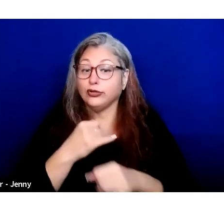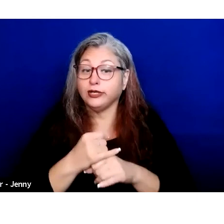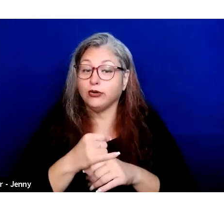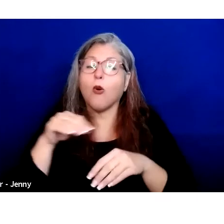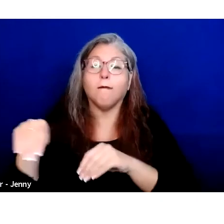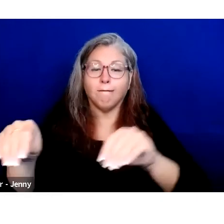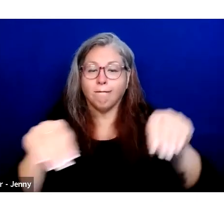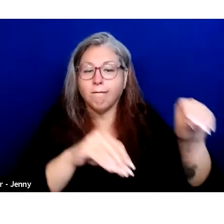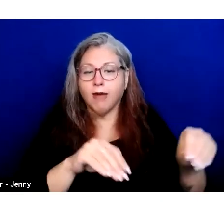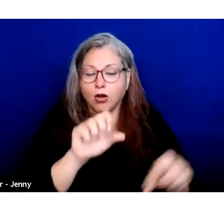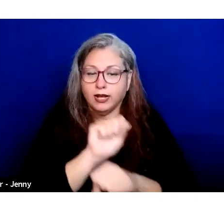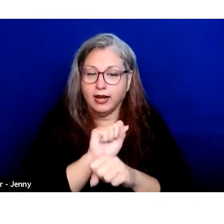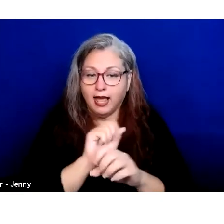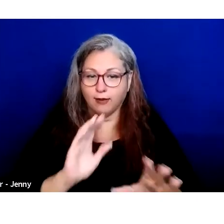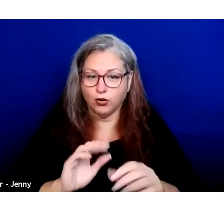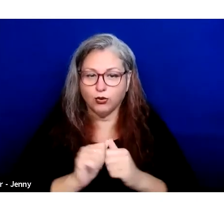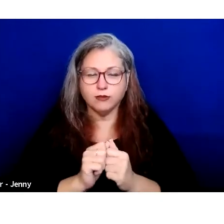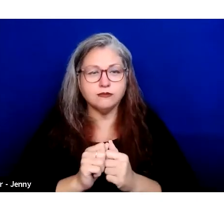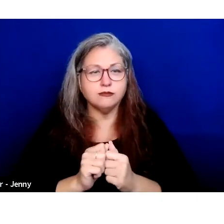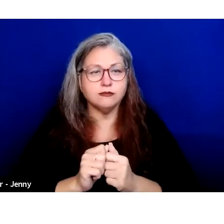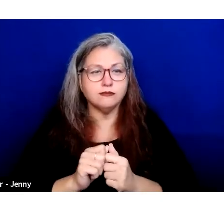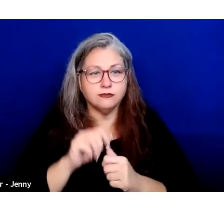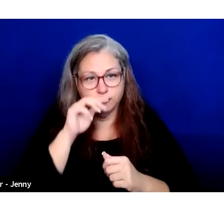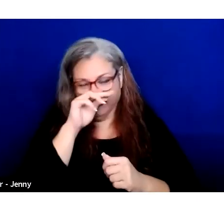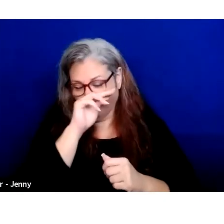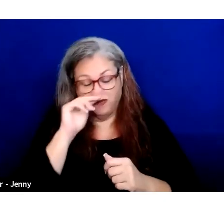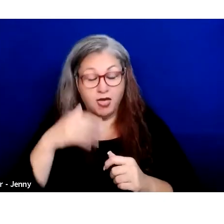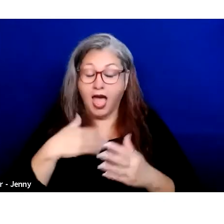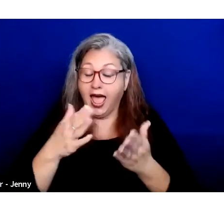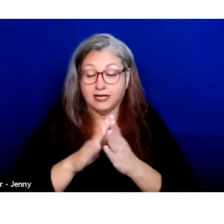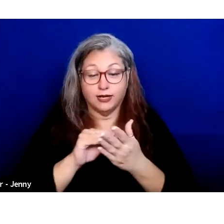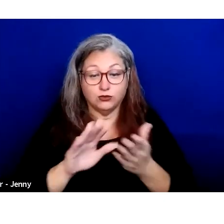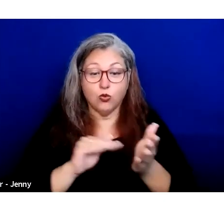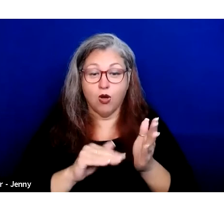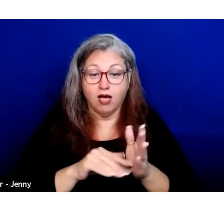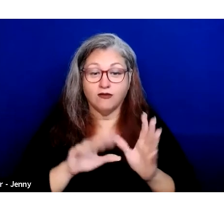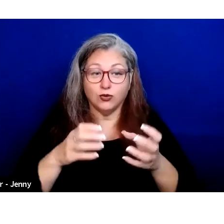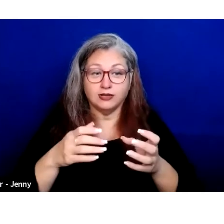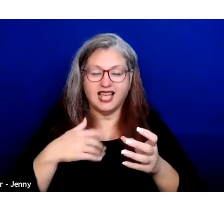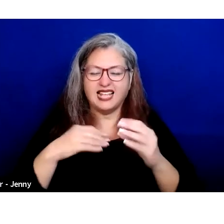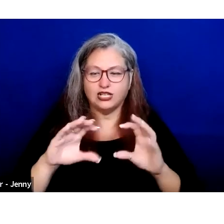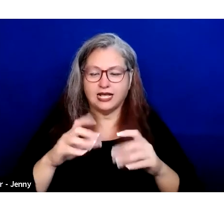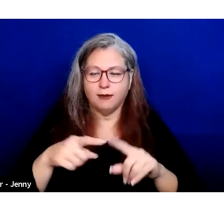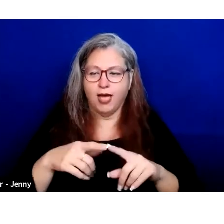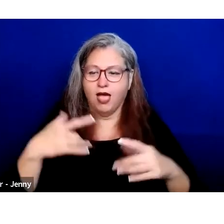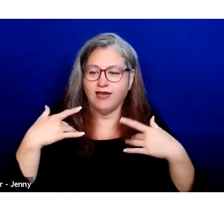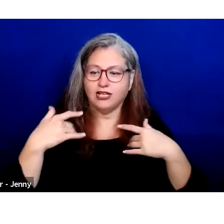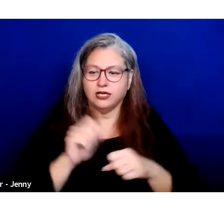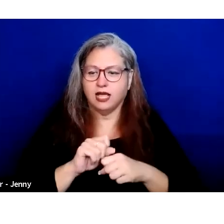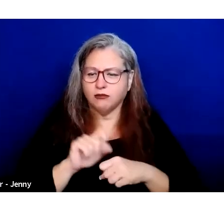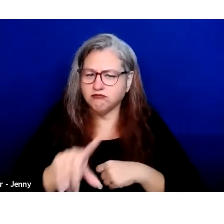migrants. And why is that? This is a question that I pose to my students in class. I teach a class on fashion labor. Why is